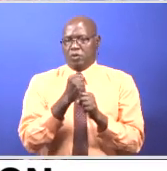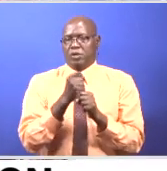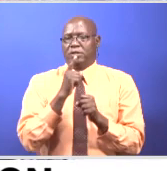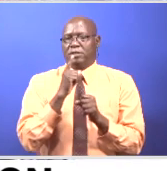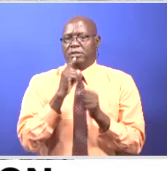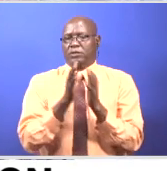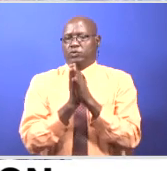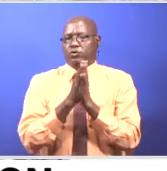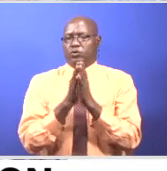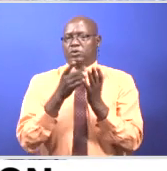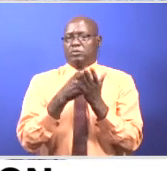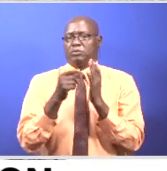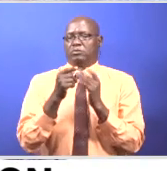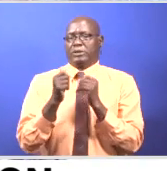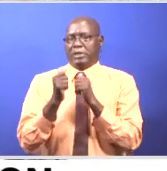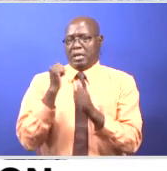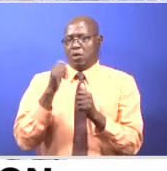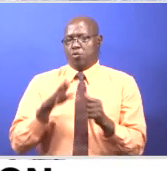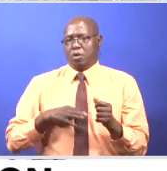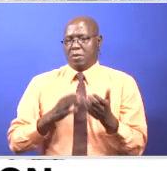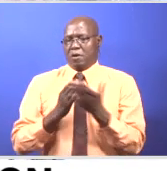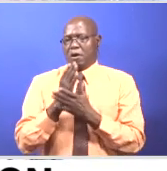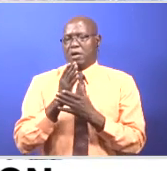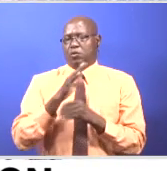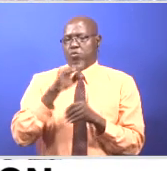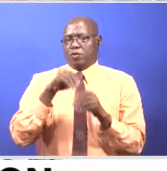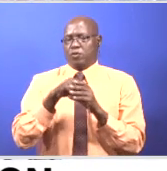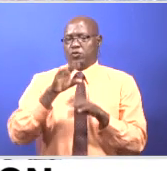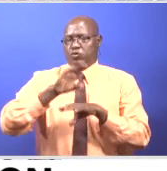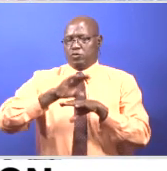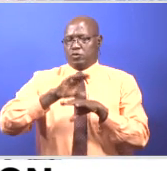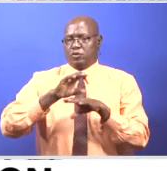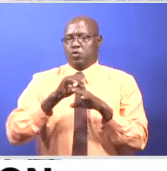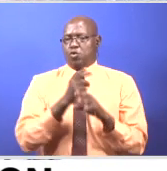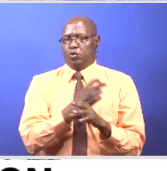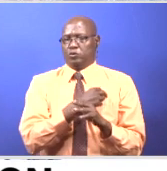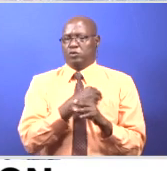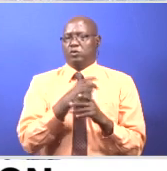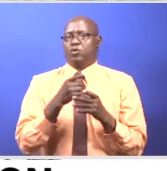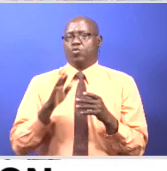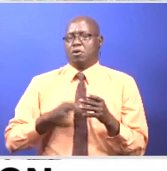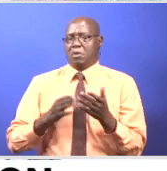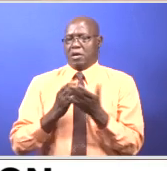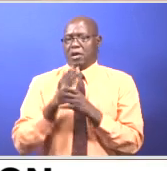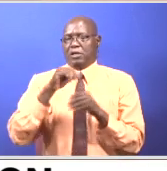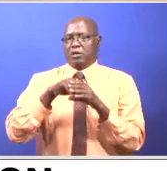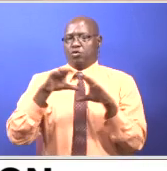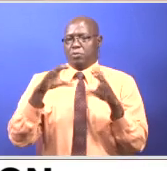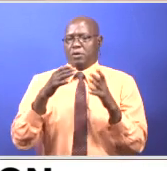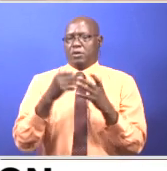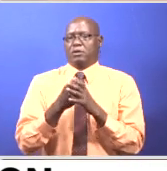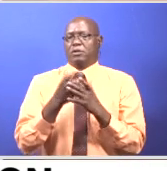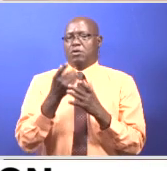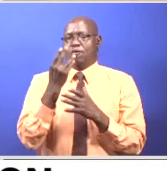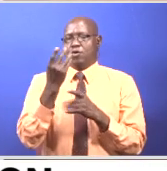been painted as denying women's rights within churches. The consultative process on women's rights in Christian communities culminates in a